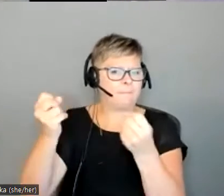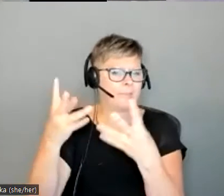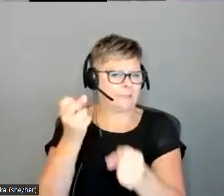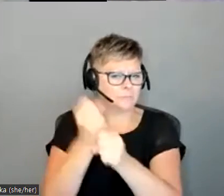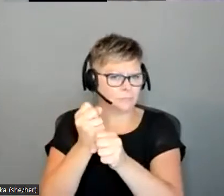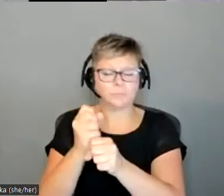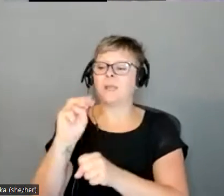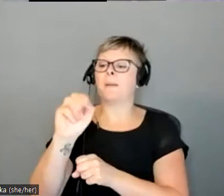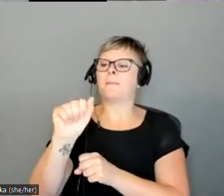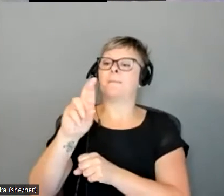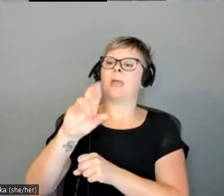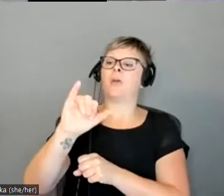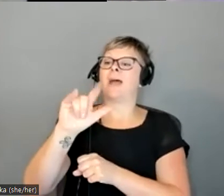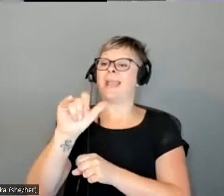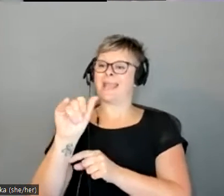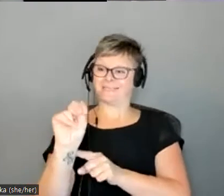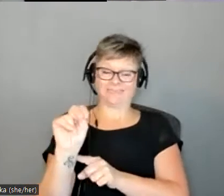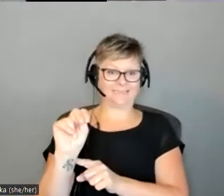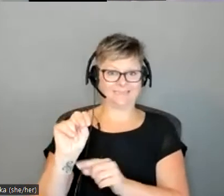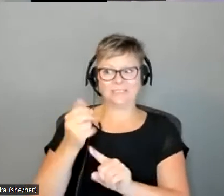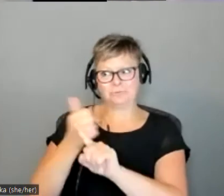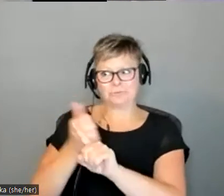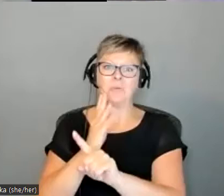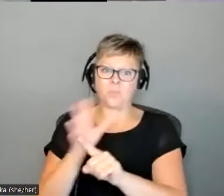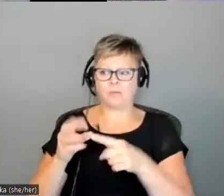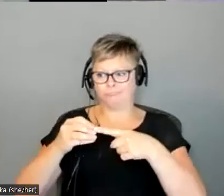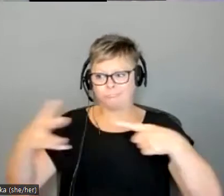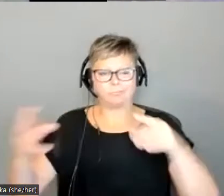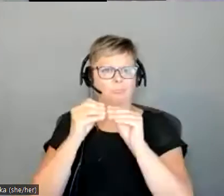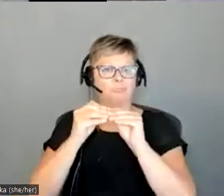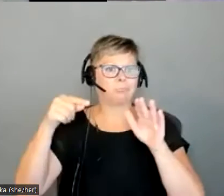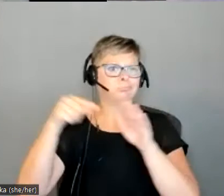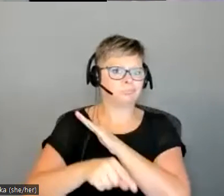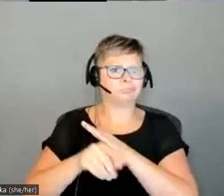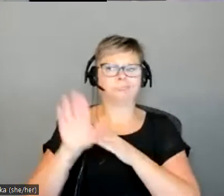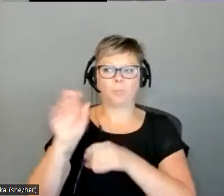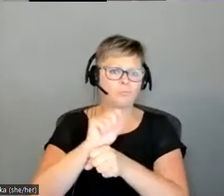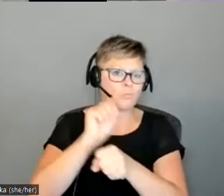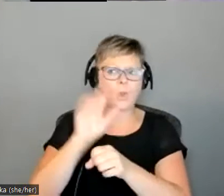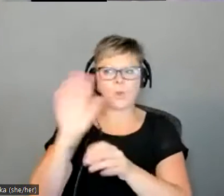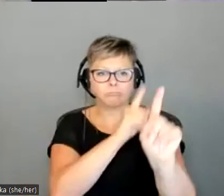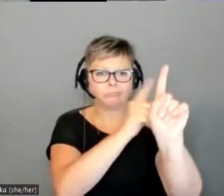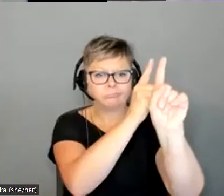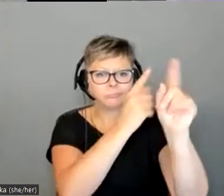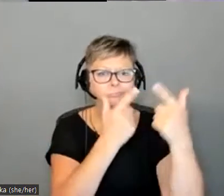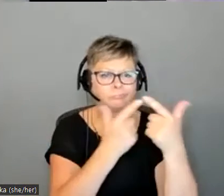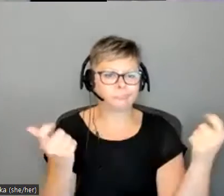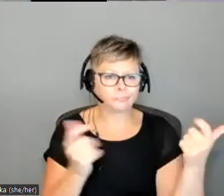Marilyn will welcome more details about your work and your mission as we get going.